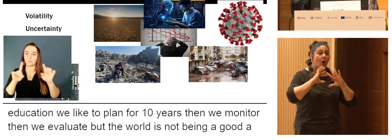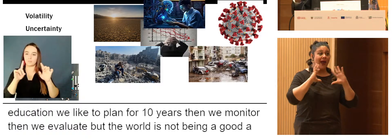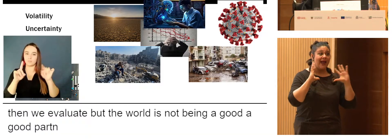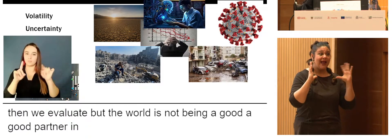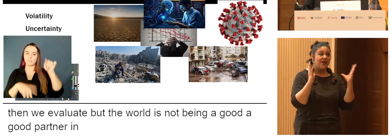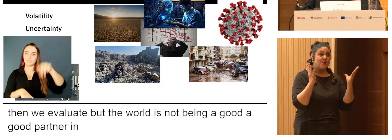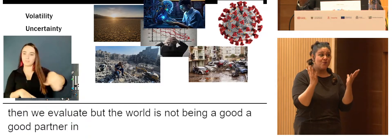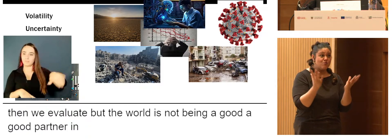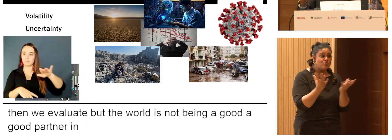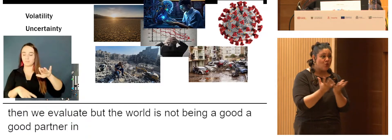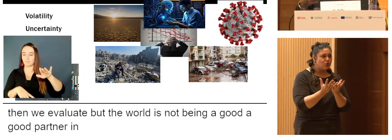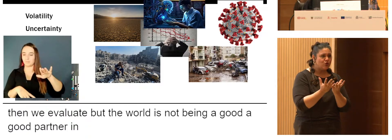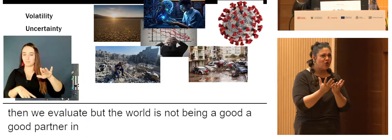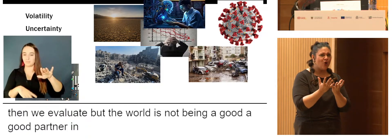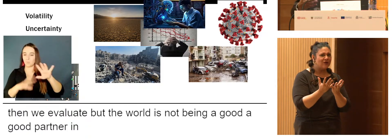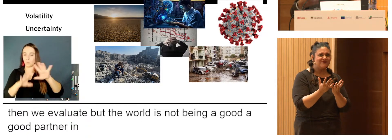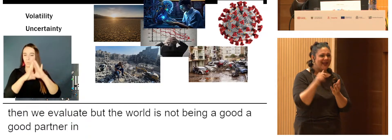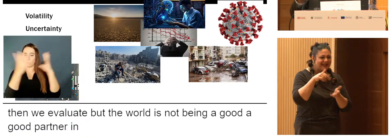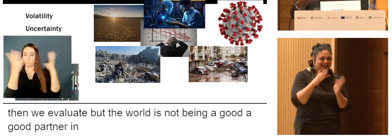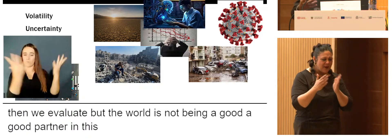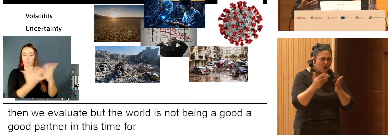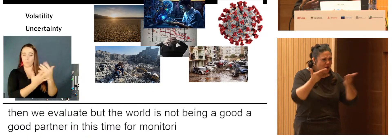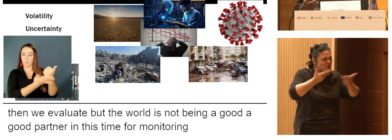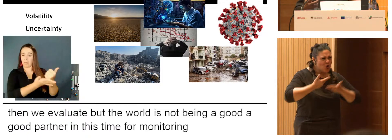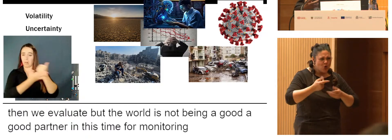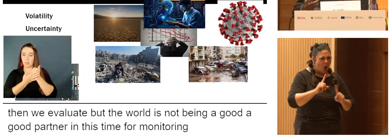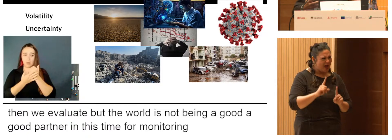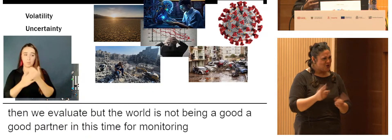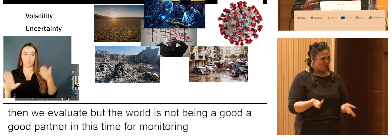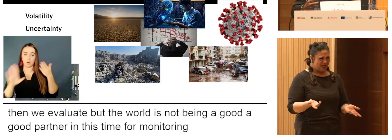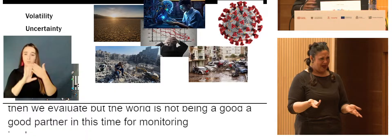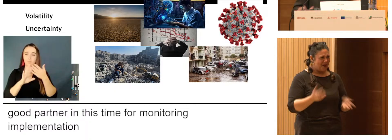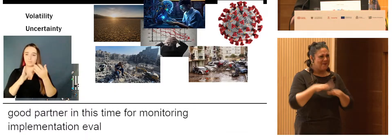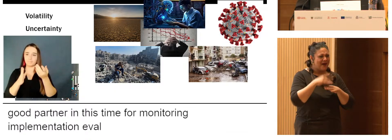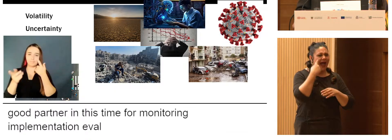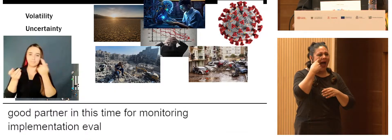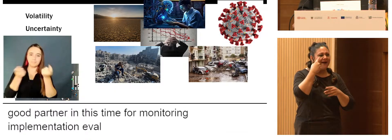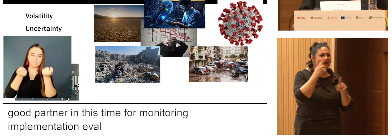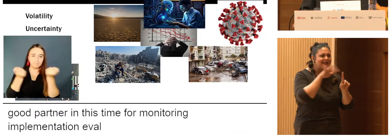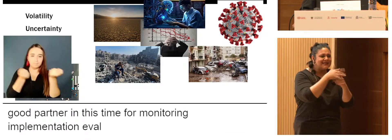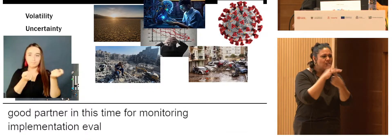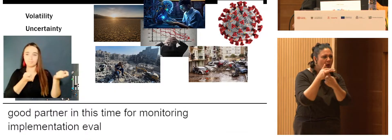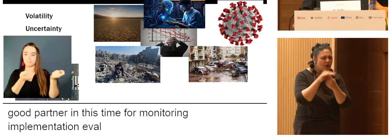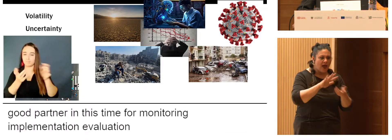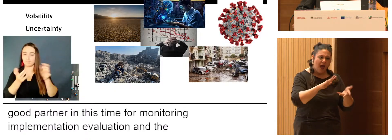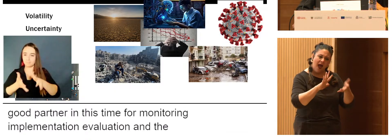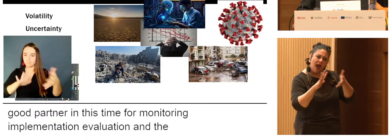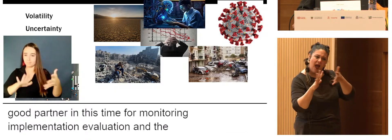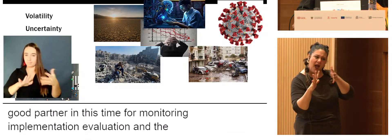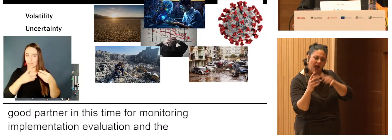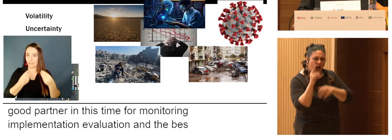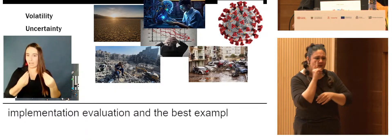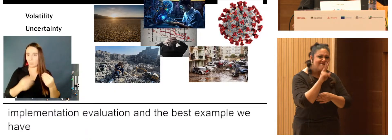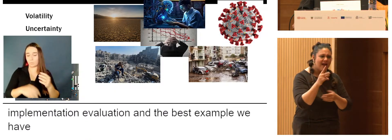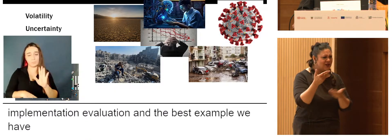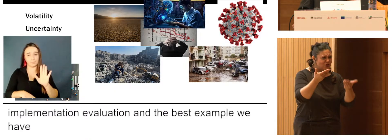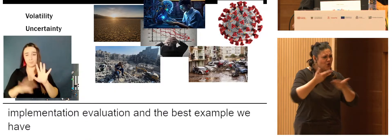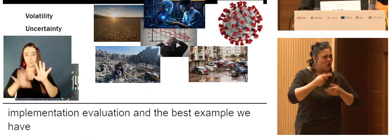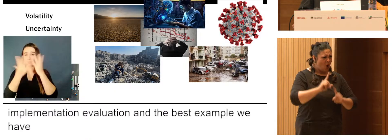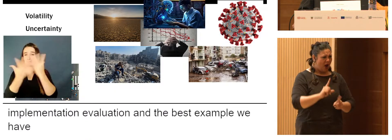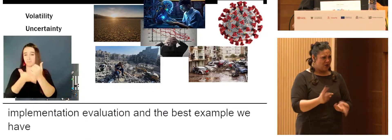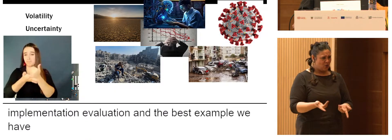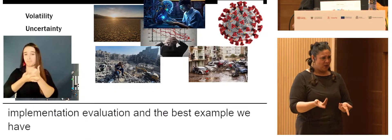this time for monitoring, implementation, evaluation. And the best example we have is